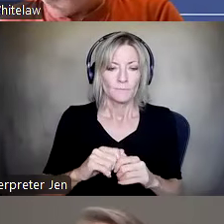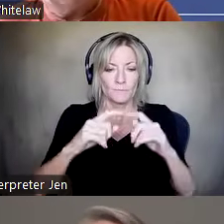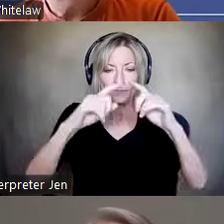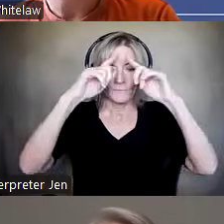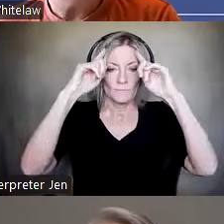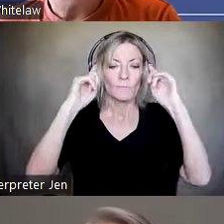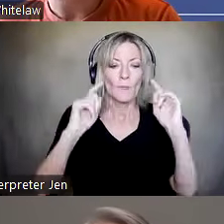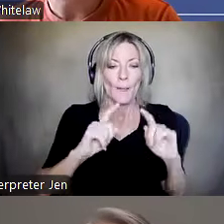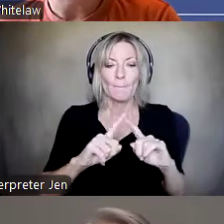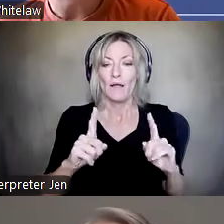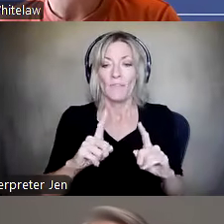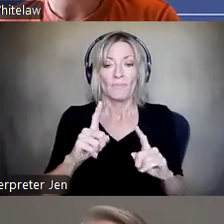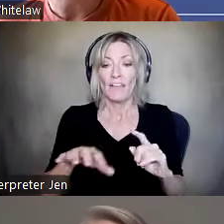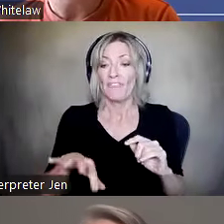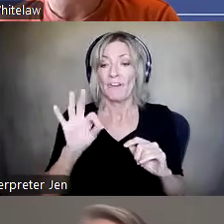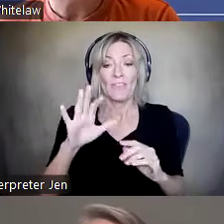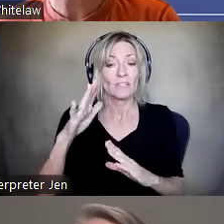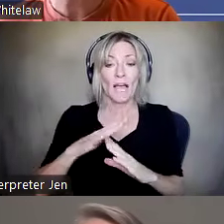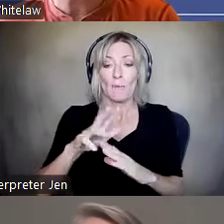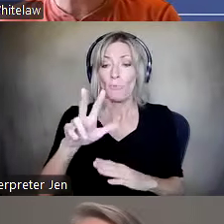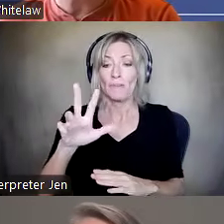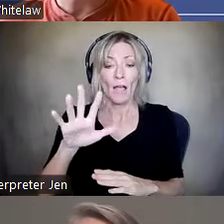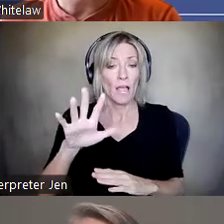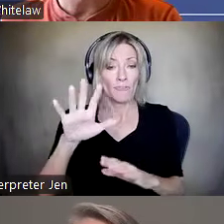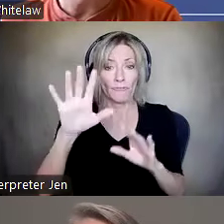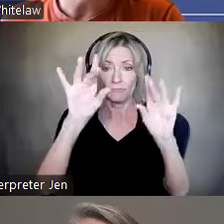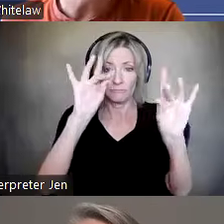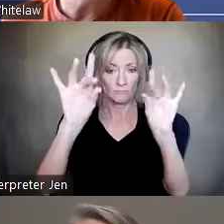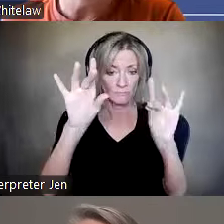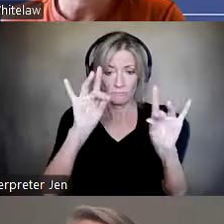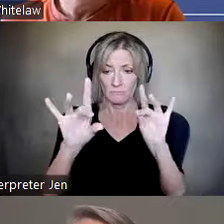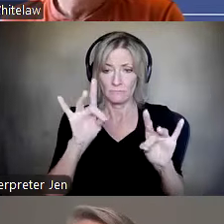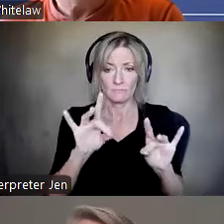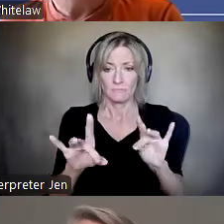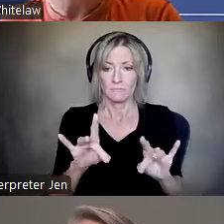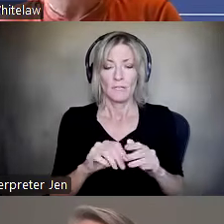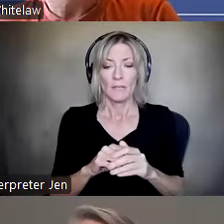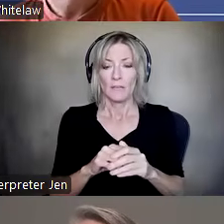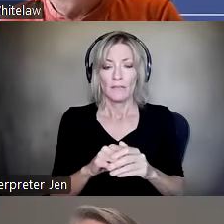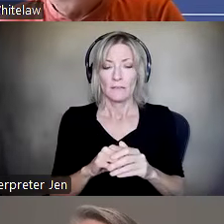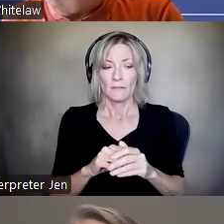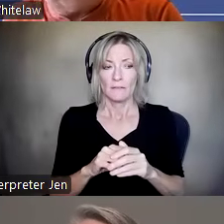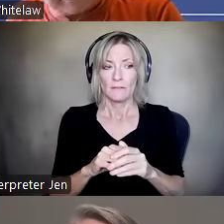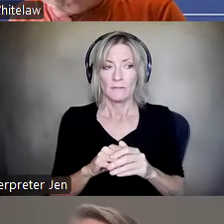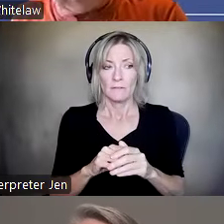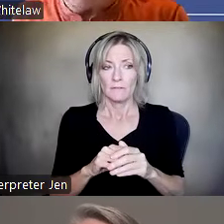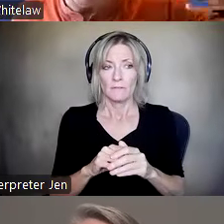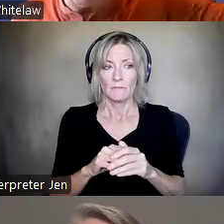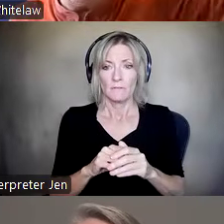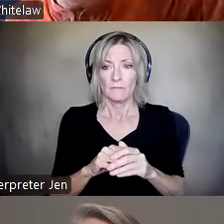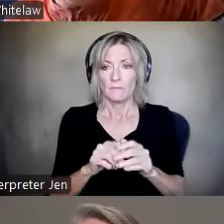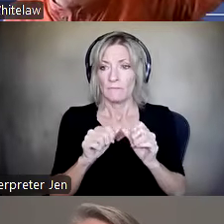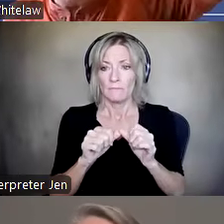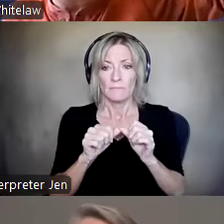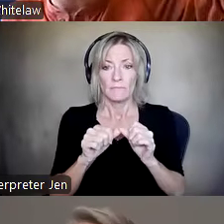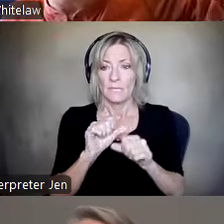but again, they just look at the top 35 and then they crunch them. But there's not much you can do about it, right? It's not I mean, other than if you can keep working and making